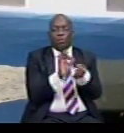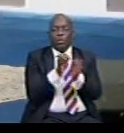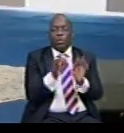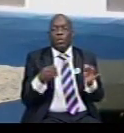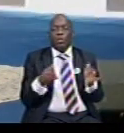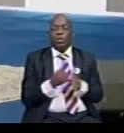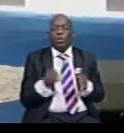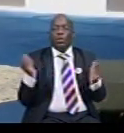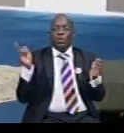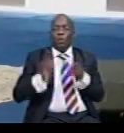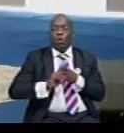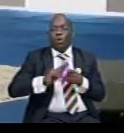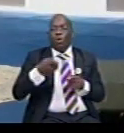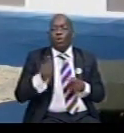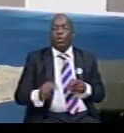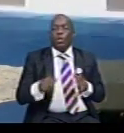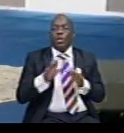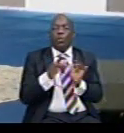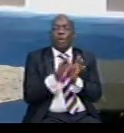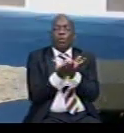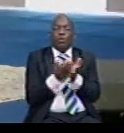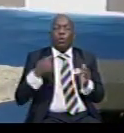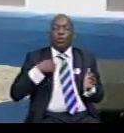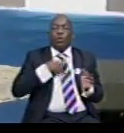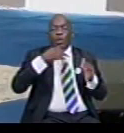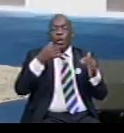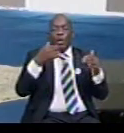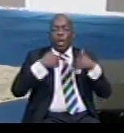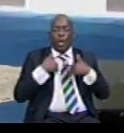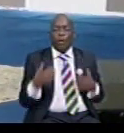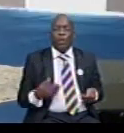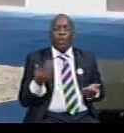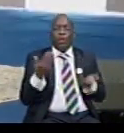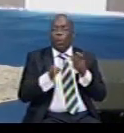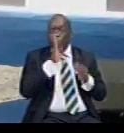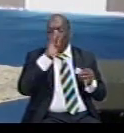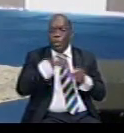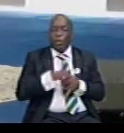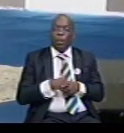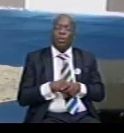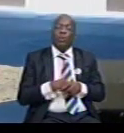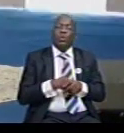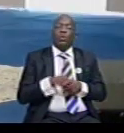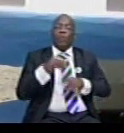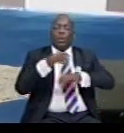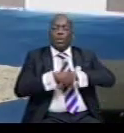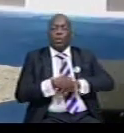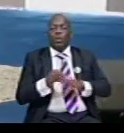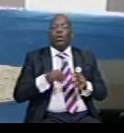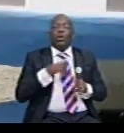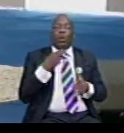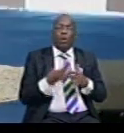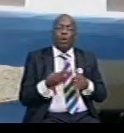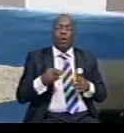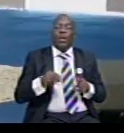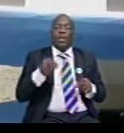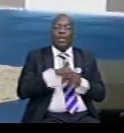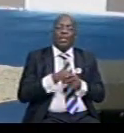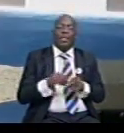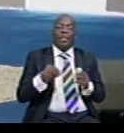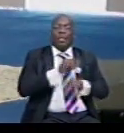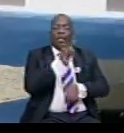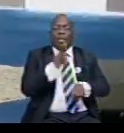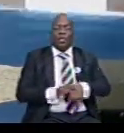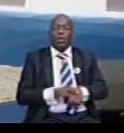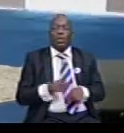to the Bible we have, either the Bible in English or the Bible in our national language or the Bible in other